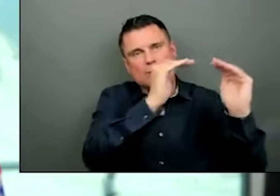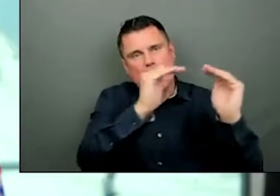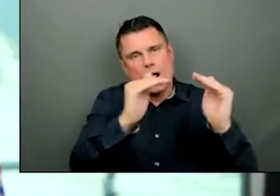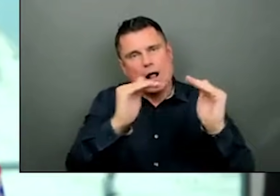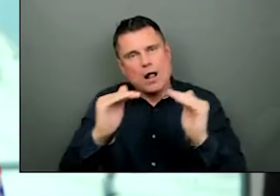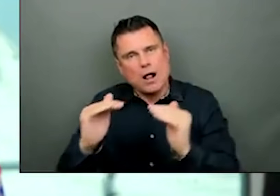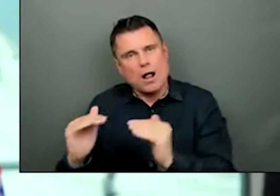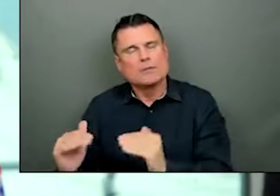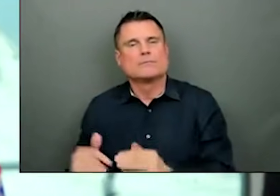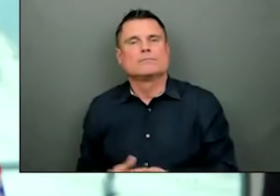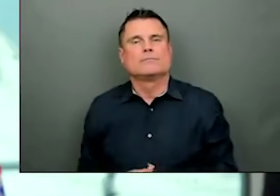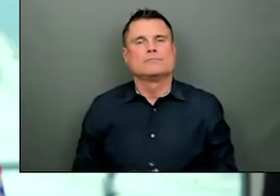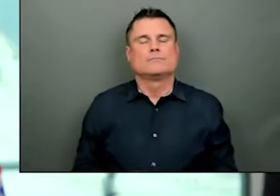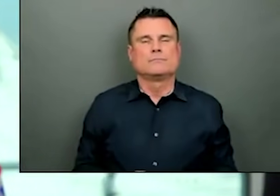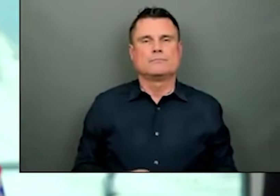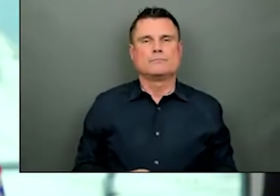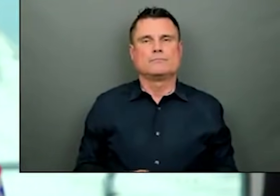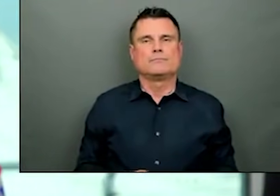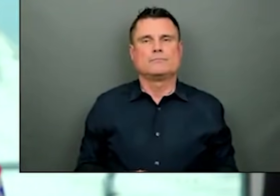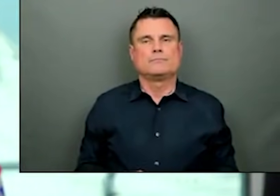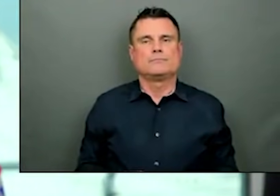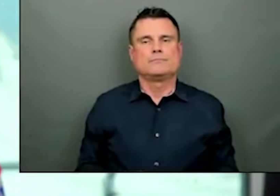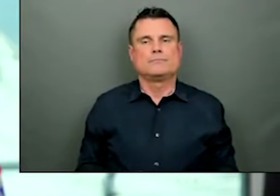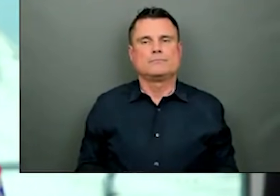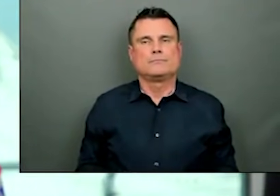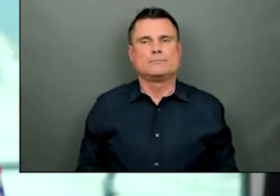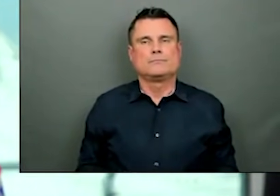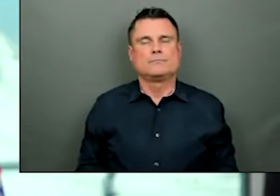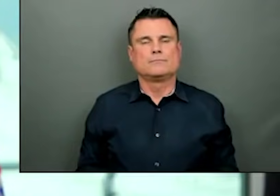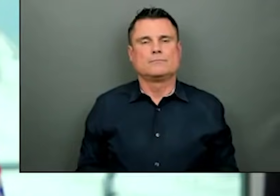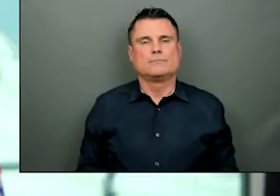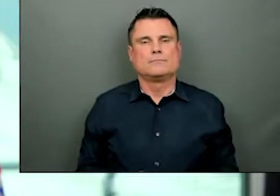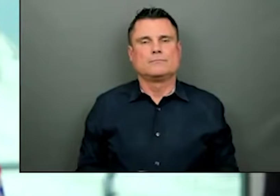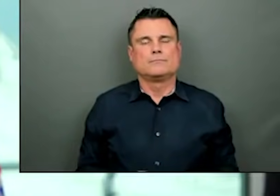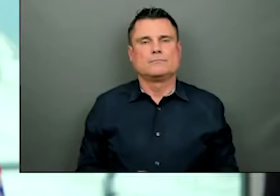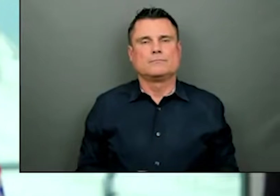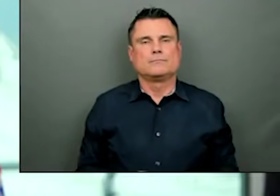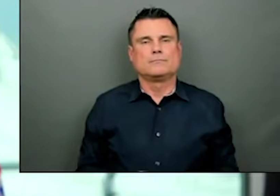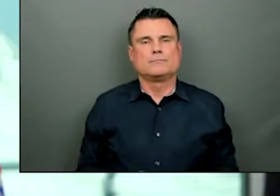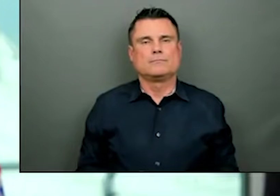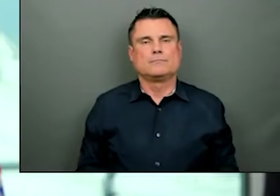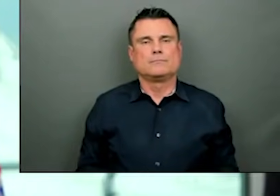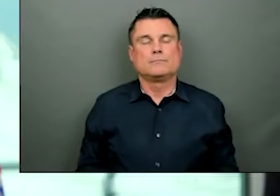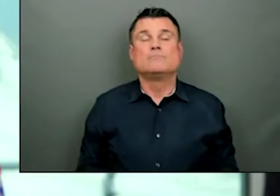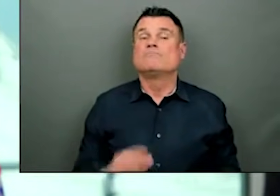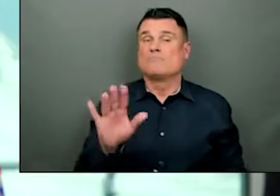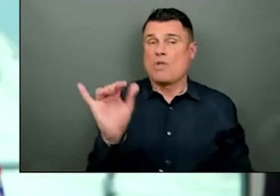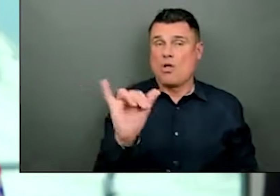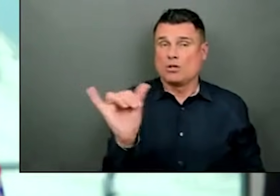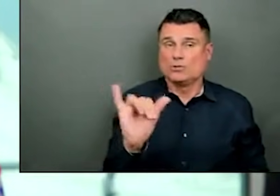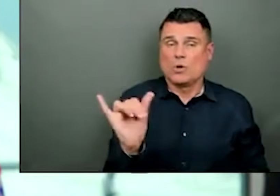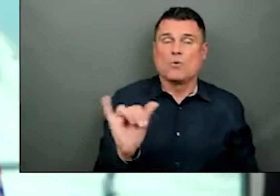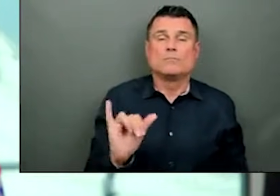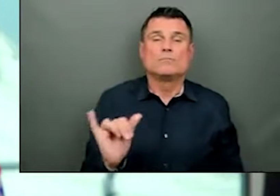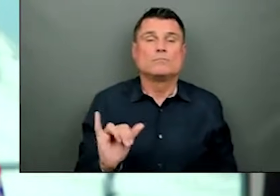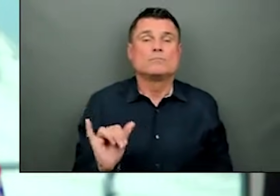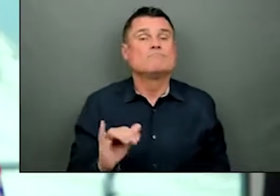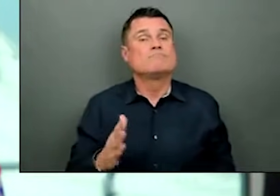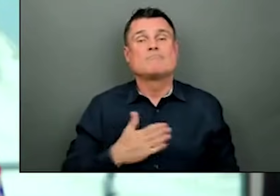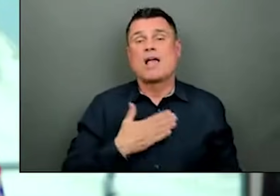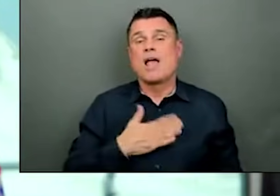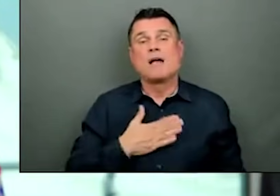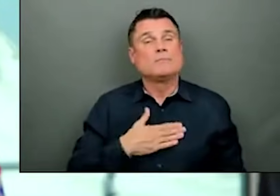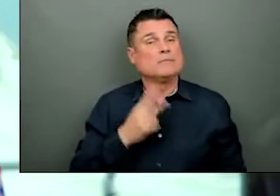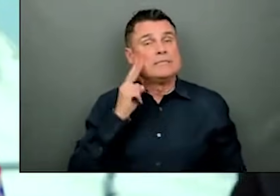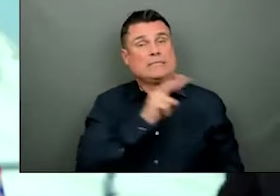recognized the value of this vaccine, and we had a small amount of it that was expiring tomorrow, and we targeted it